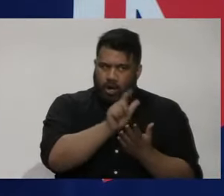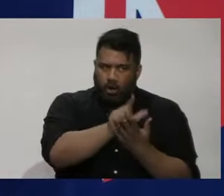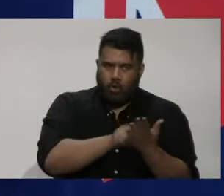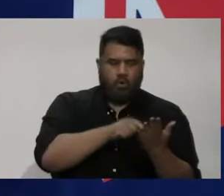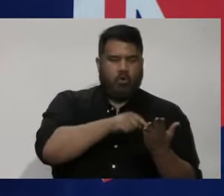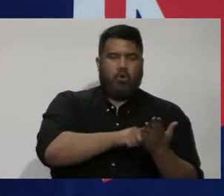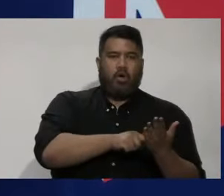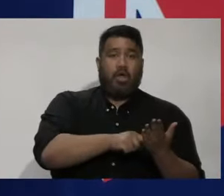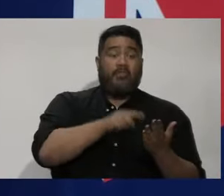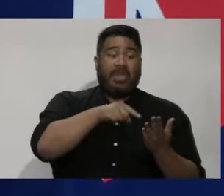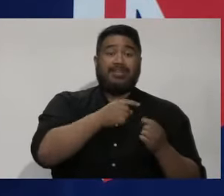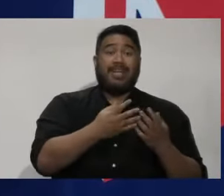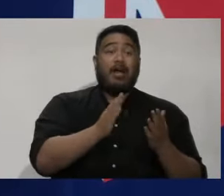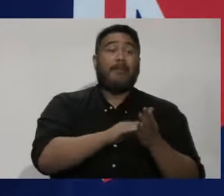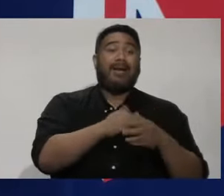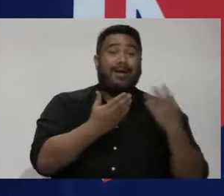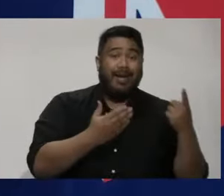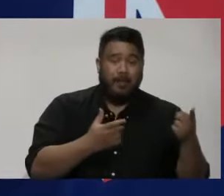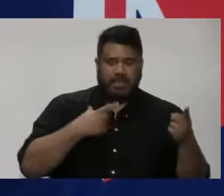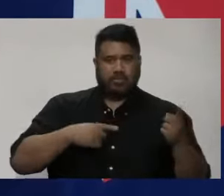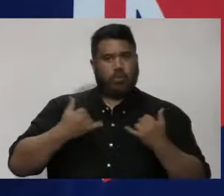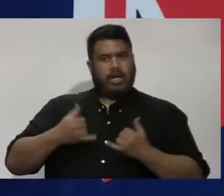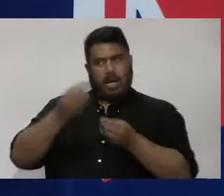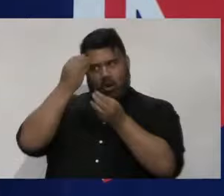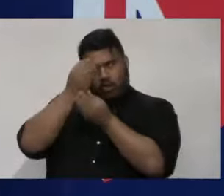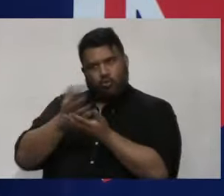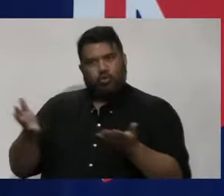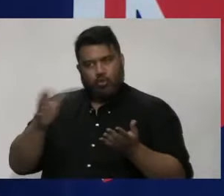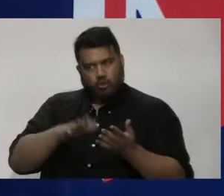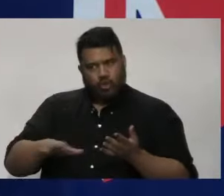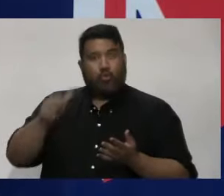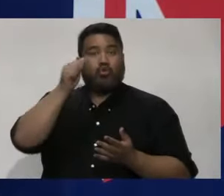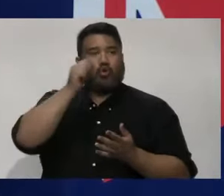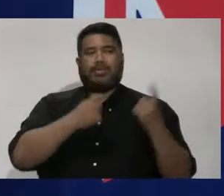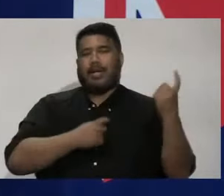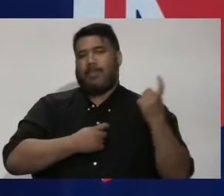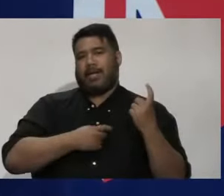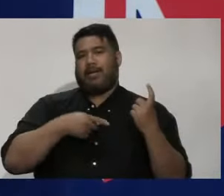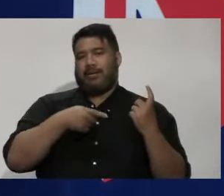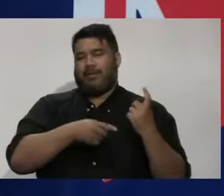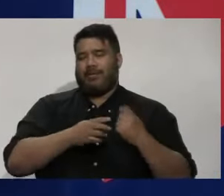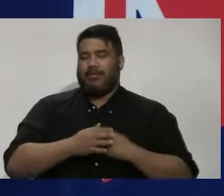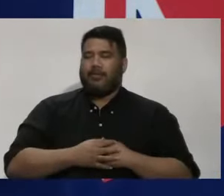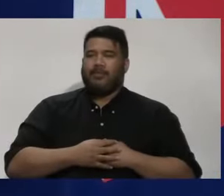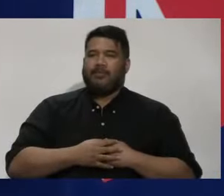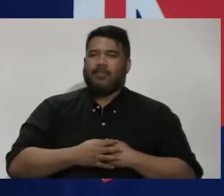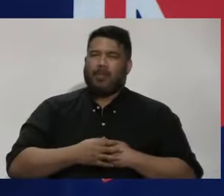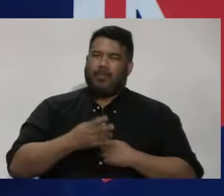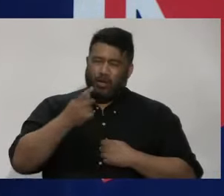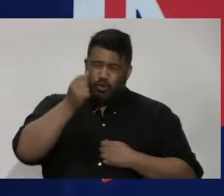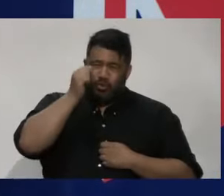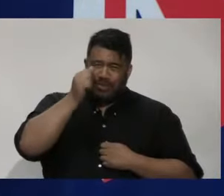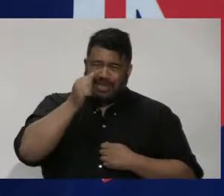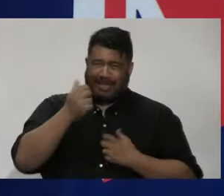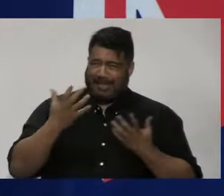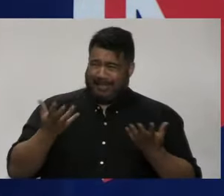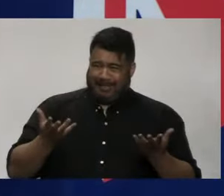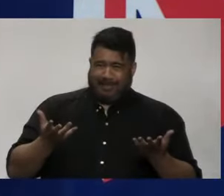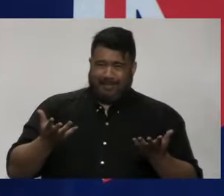that that's the expectation we have. But, I think people will see the cases that we have. We have several cases